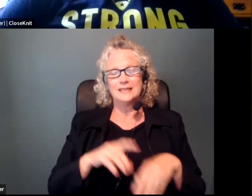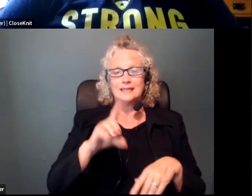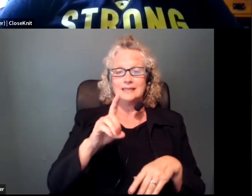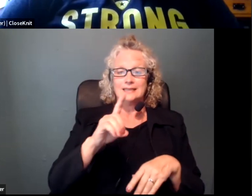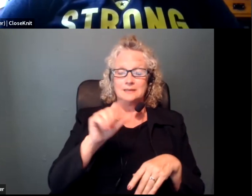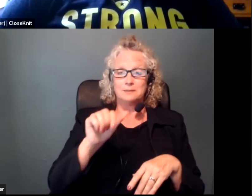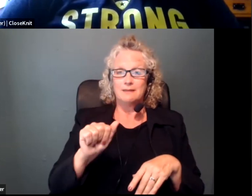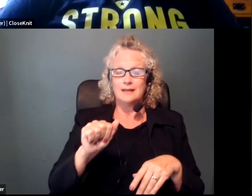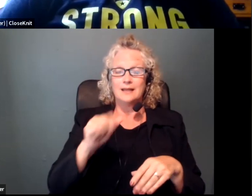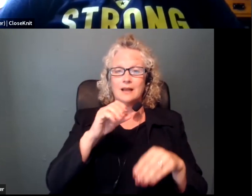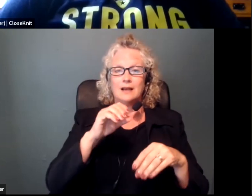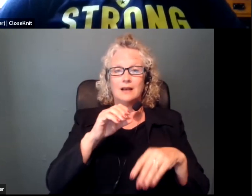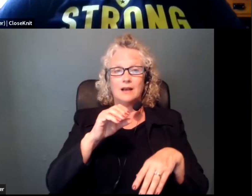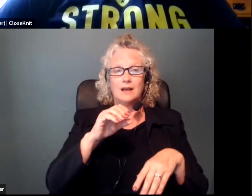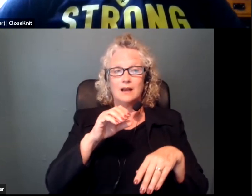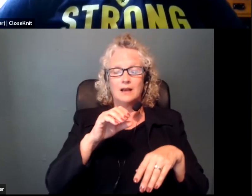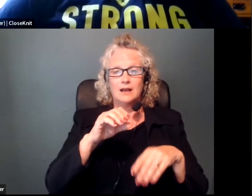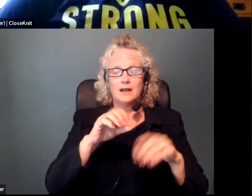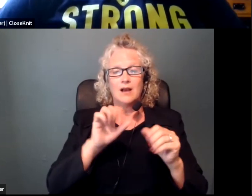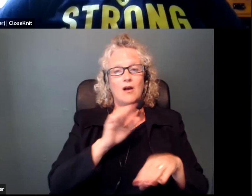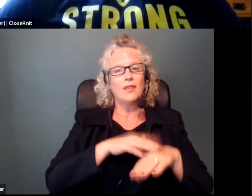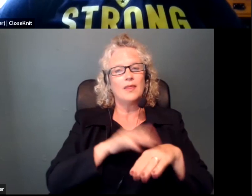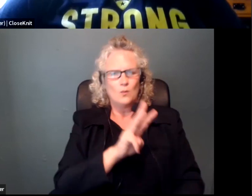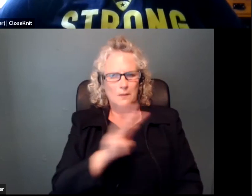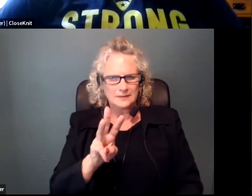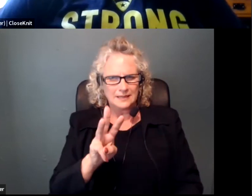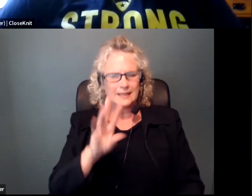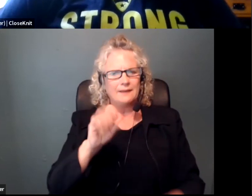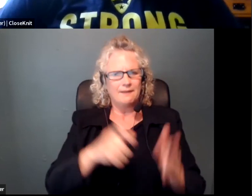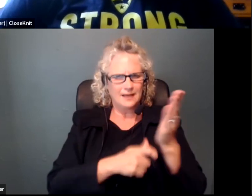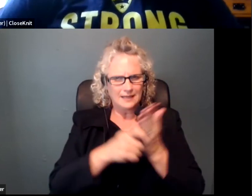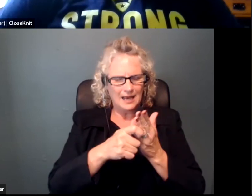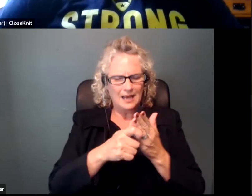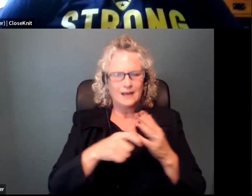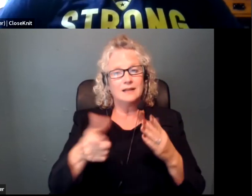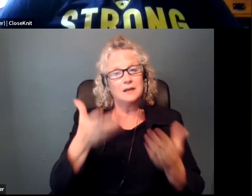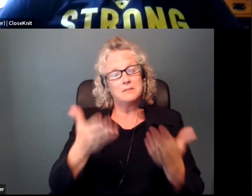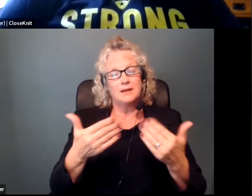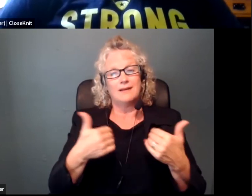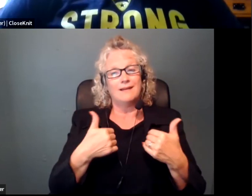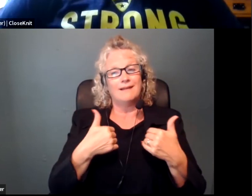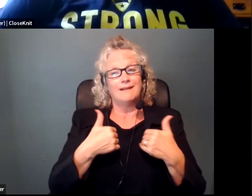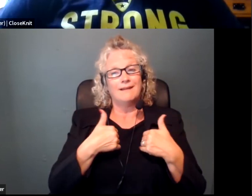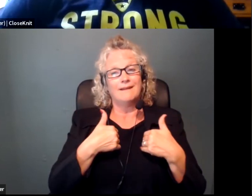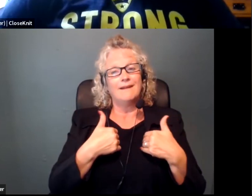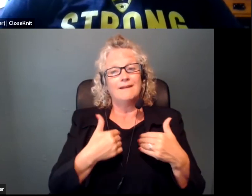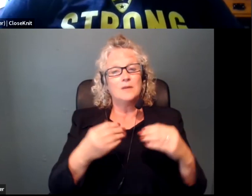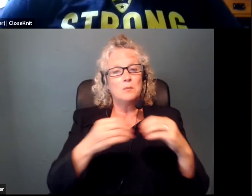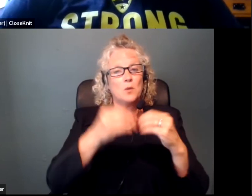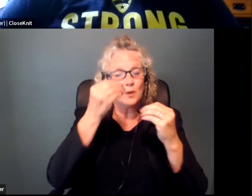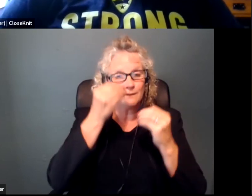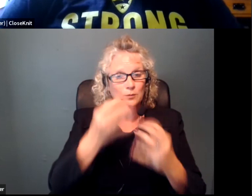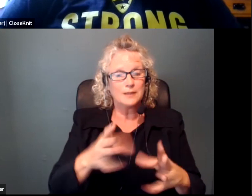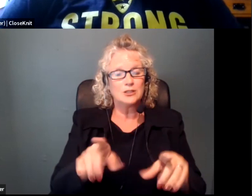tend to have a little bit broader expertise area. So they may be a good call as well if you don't have